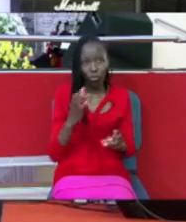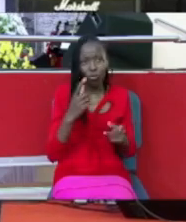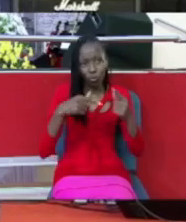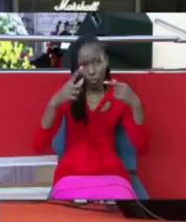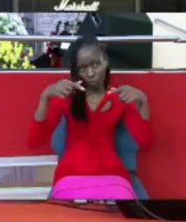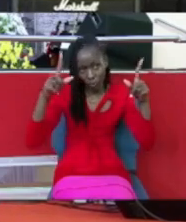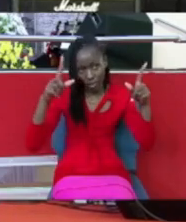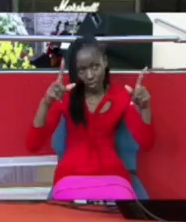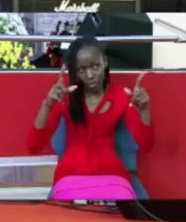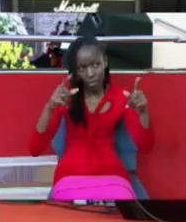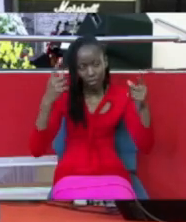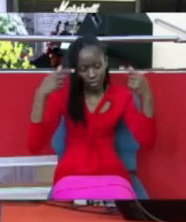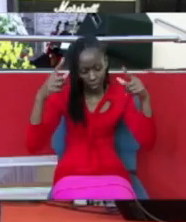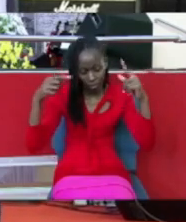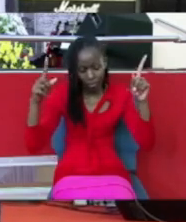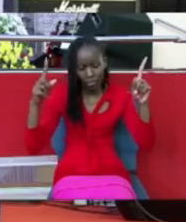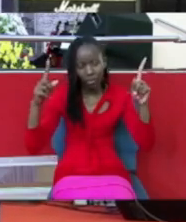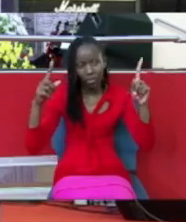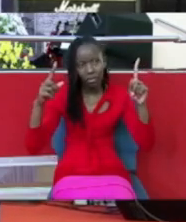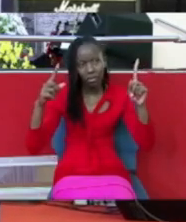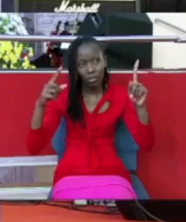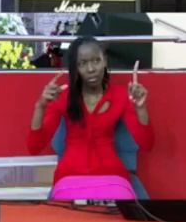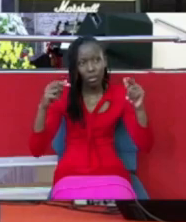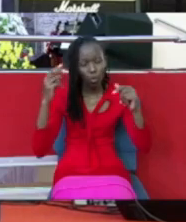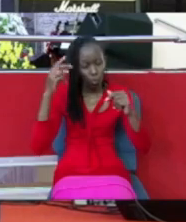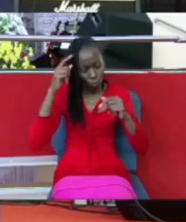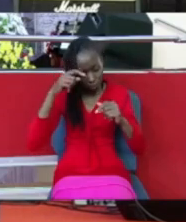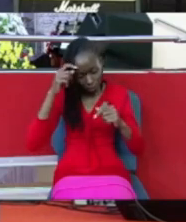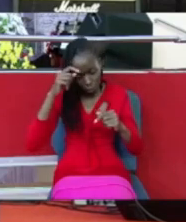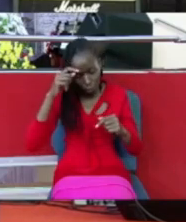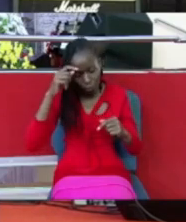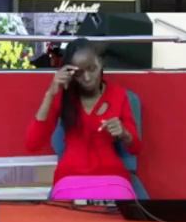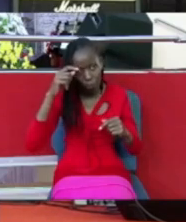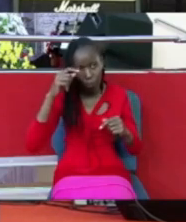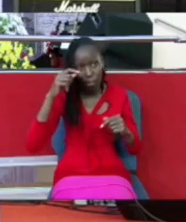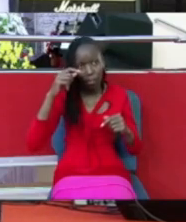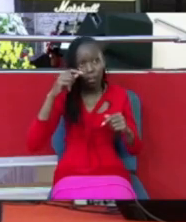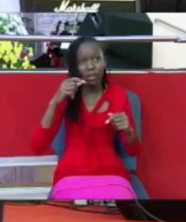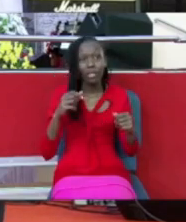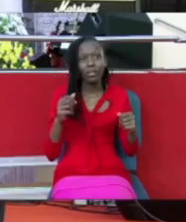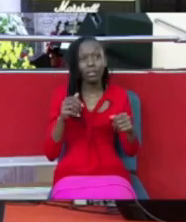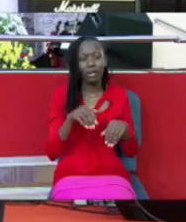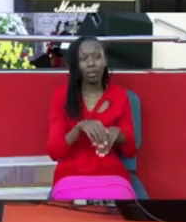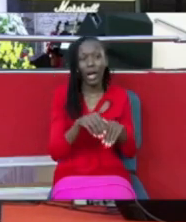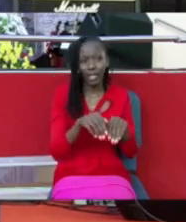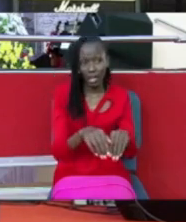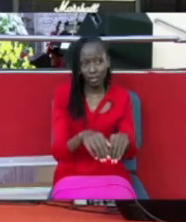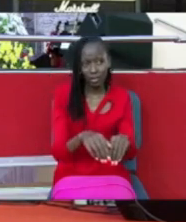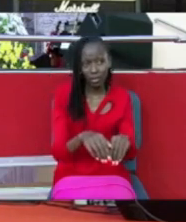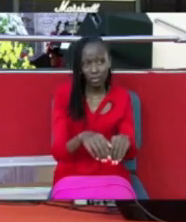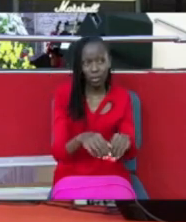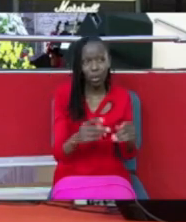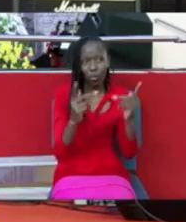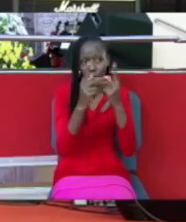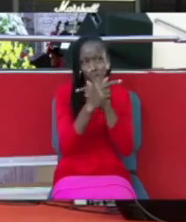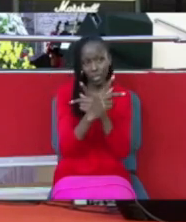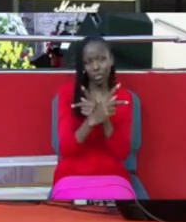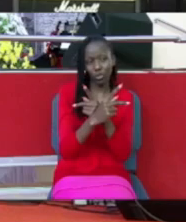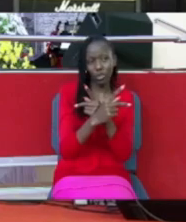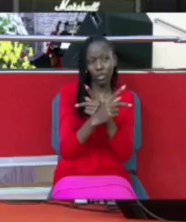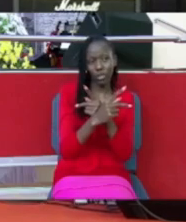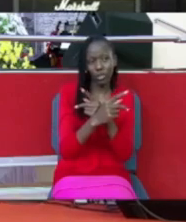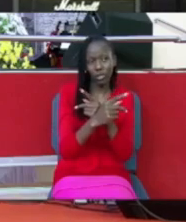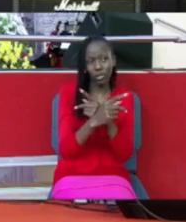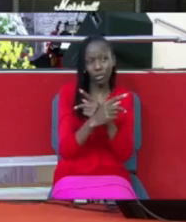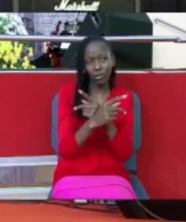Njia ufanisi. Success. Njia ushindi. Wisdom. Njia divine guidance. Njia kuongozwa protection. Kiungu, njia